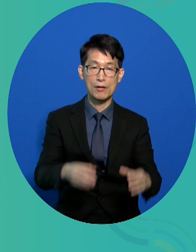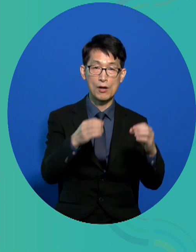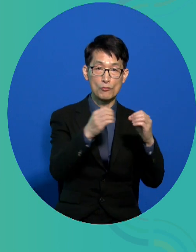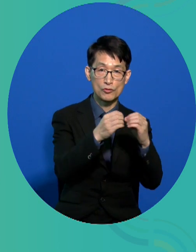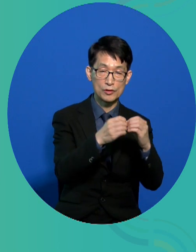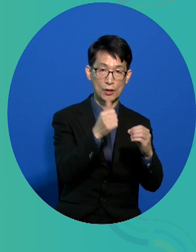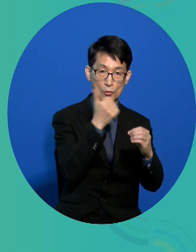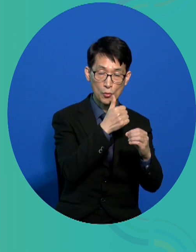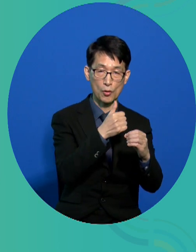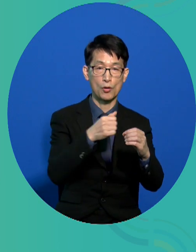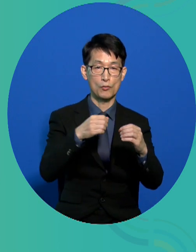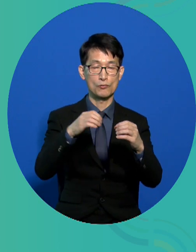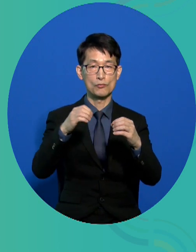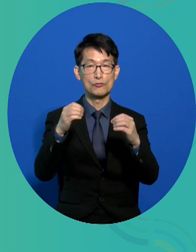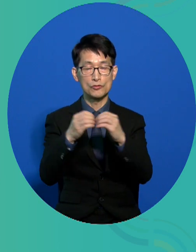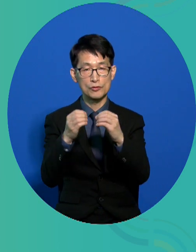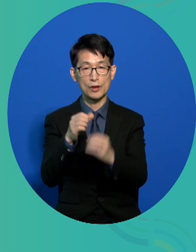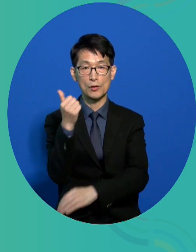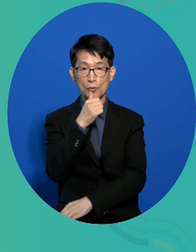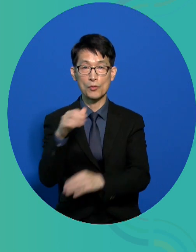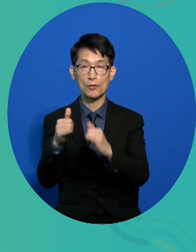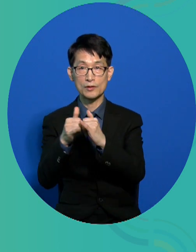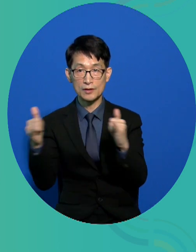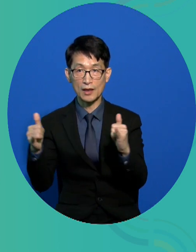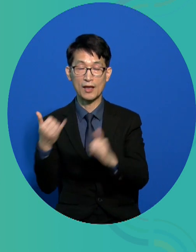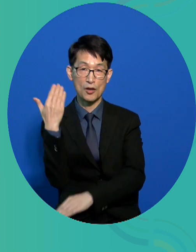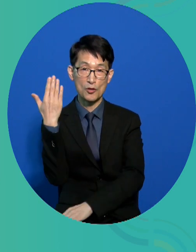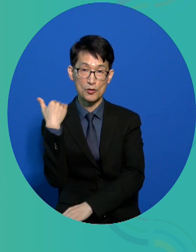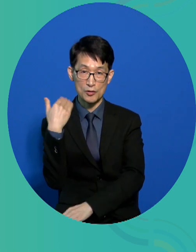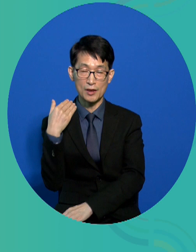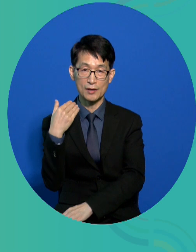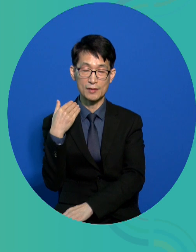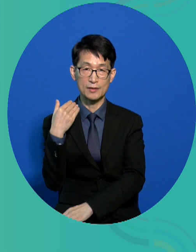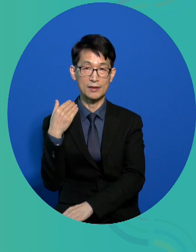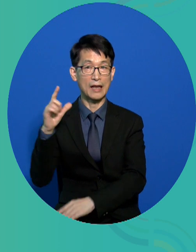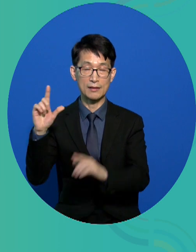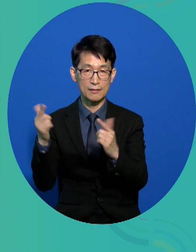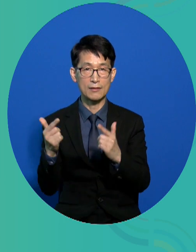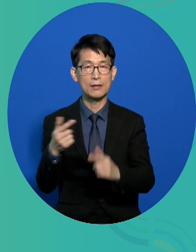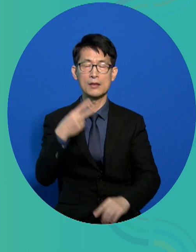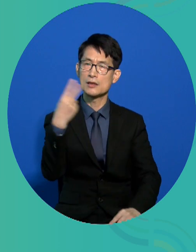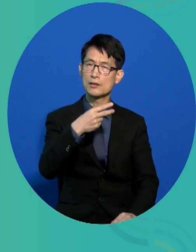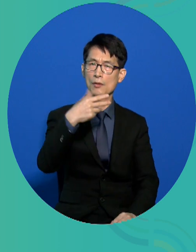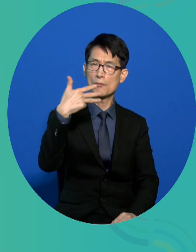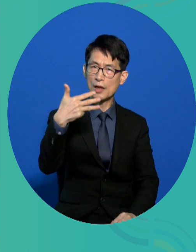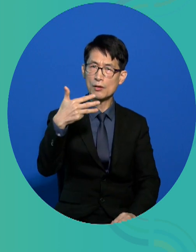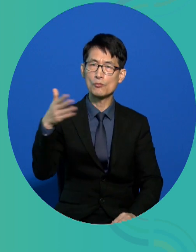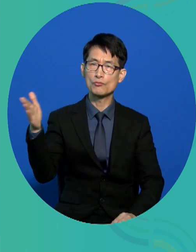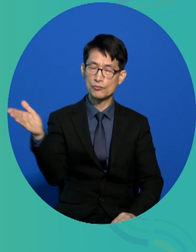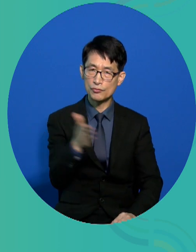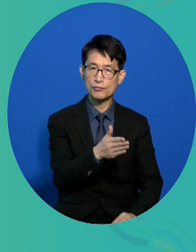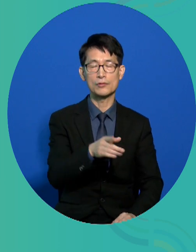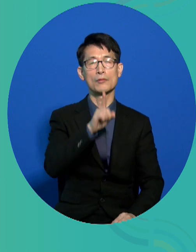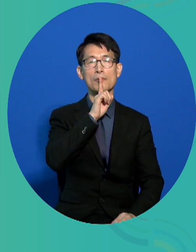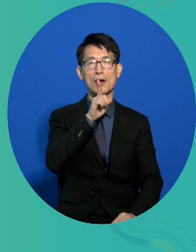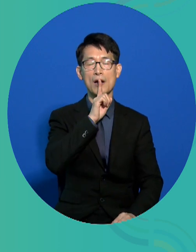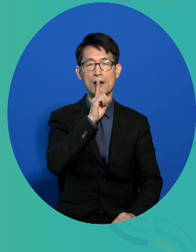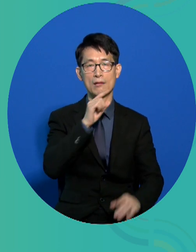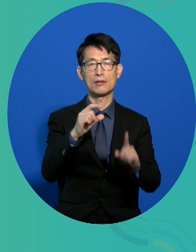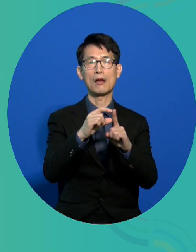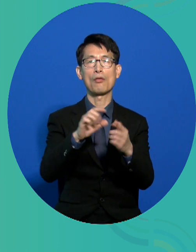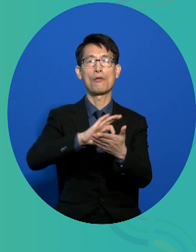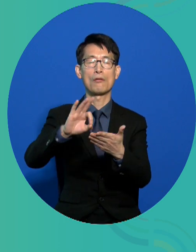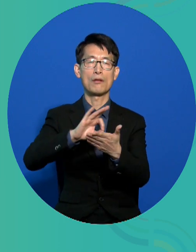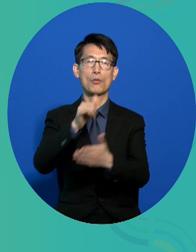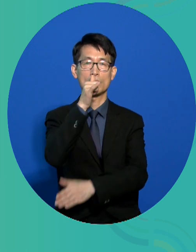Article 21 talks about the text interpreters. The text interpreters and text translations are